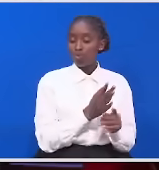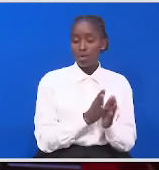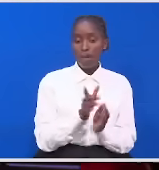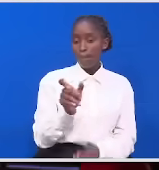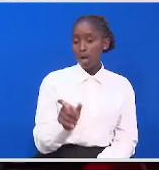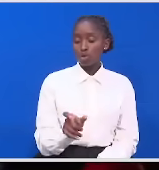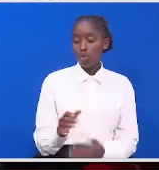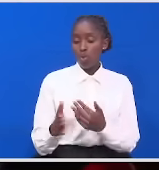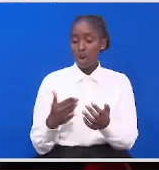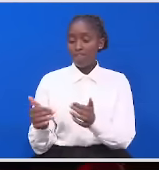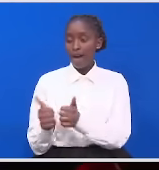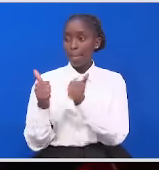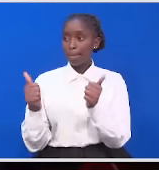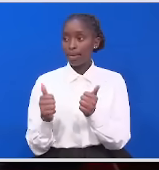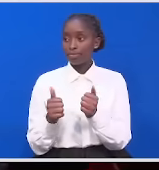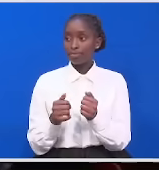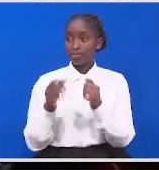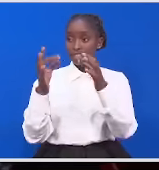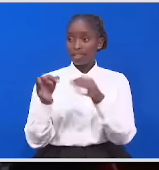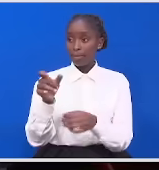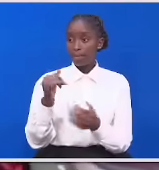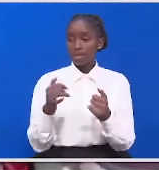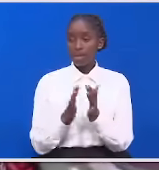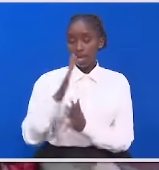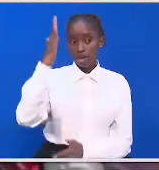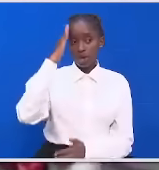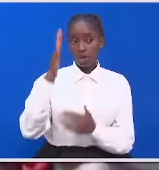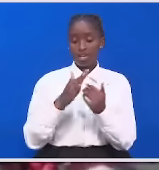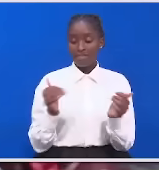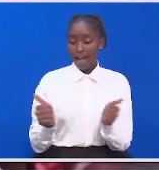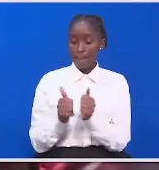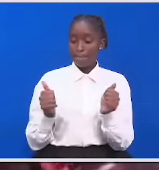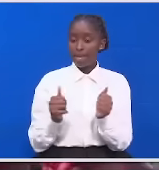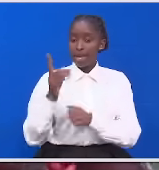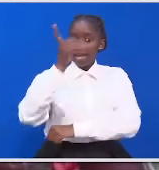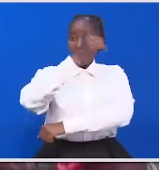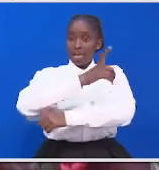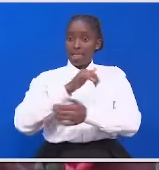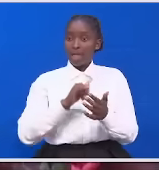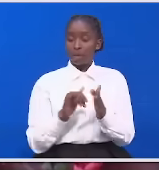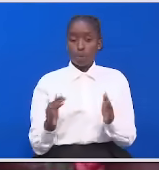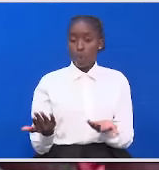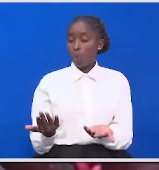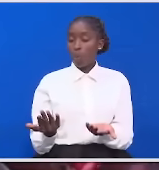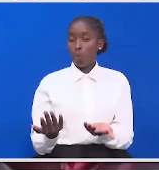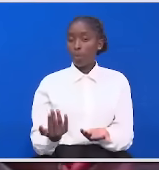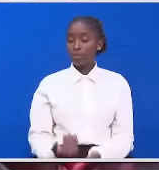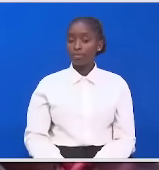happened. And so if someone gets to know the truth of what really happened that day